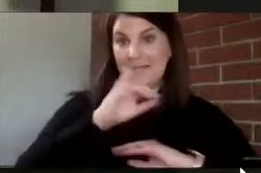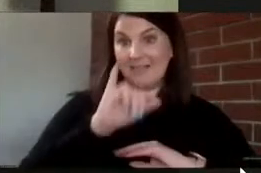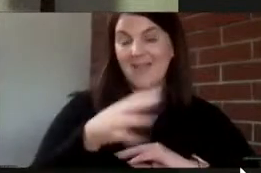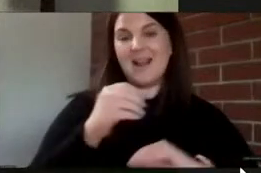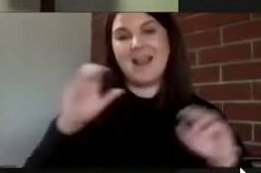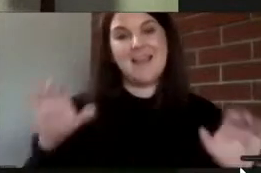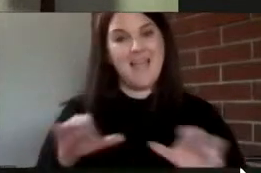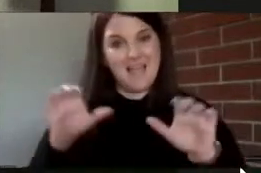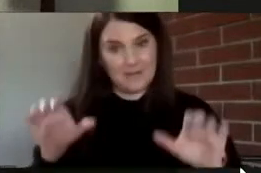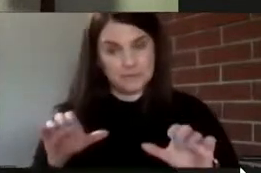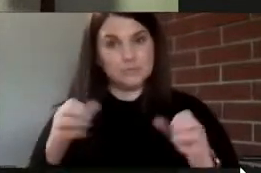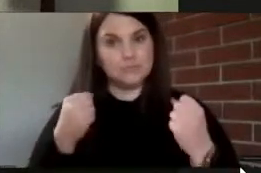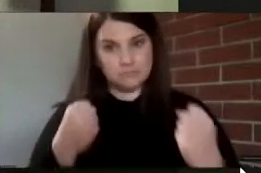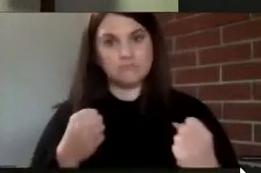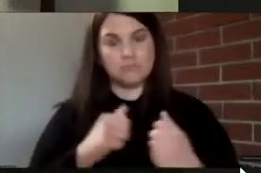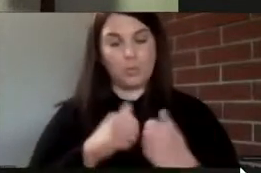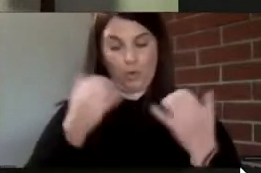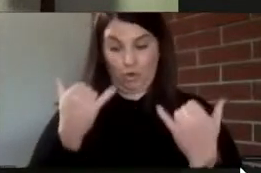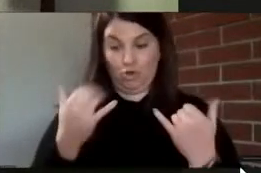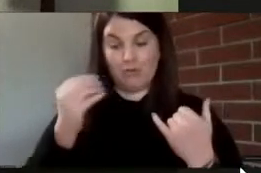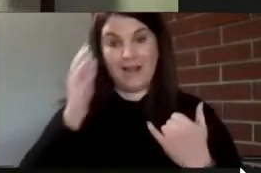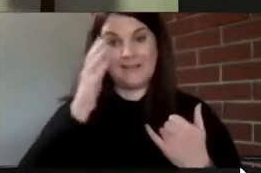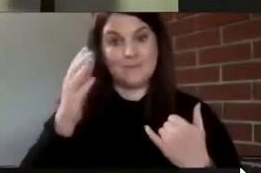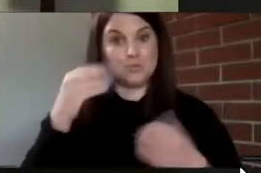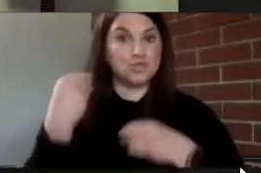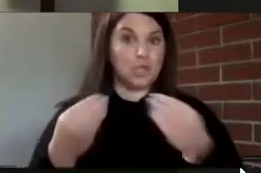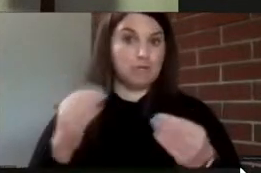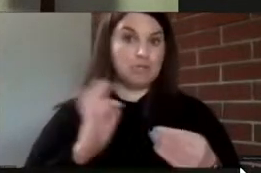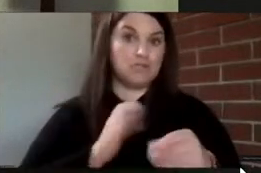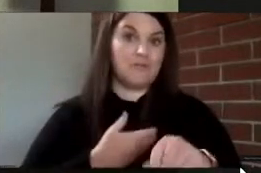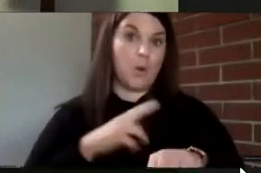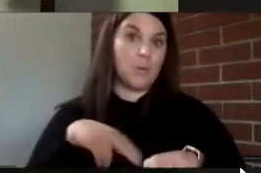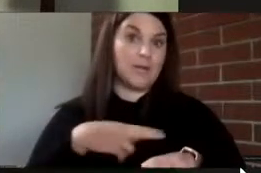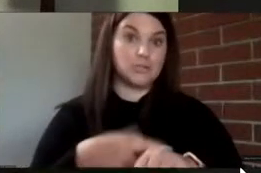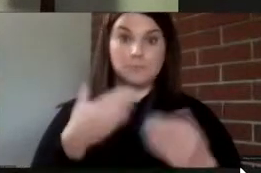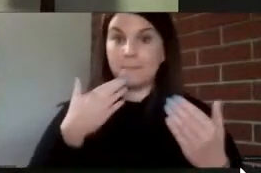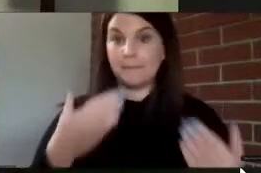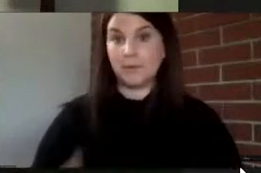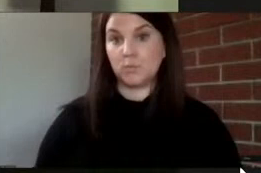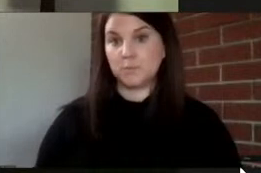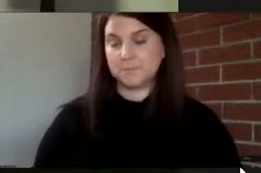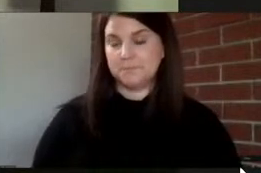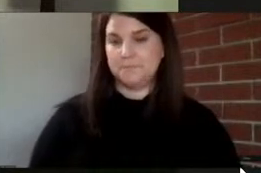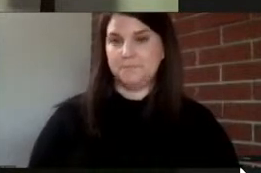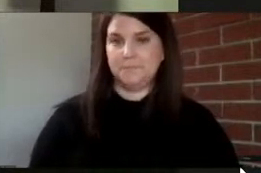boldly for the current and future generations of our nation. Thank you, Madam Chair.